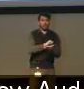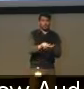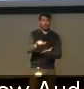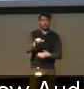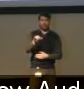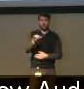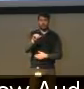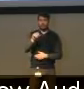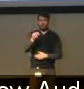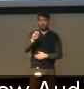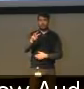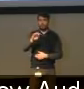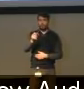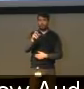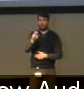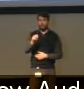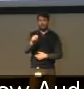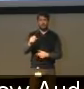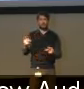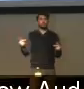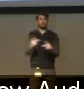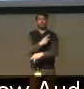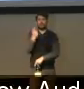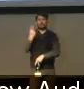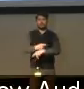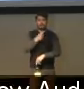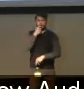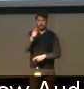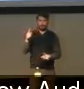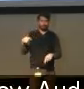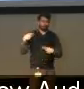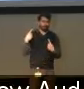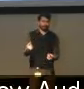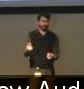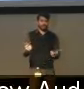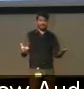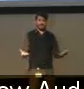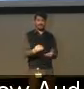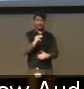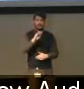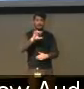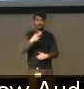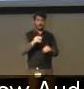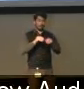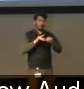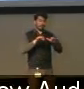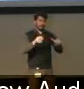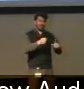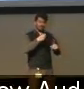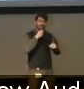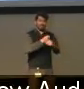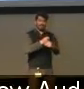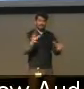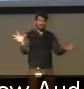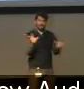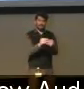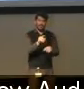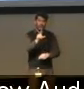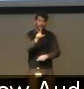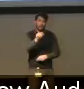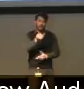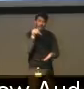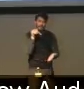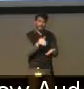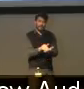also experienced their worst days. In Michigan, we now have over 20,000 COVID-19 cases, which is the third